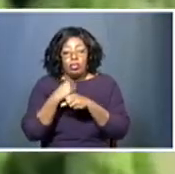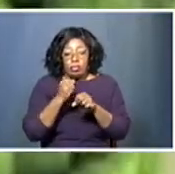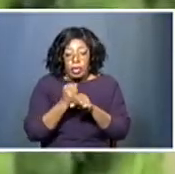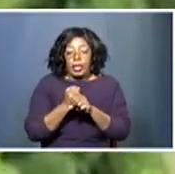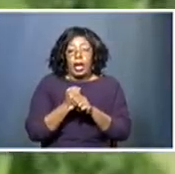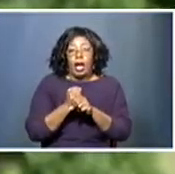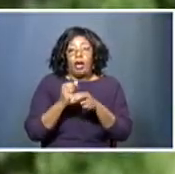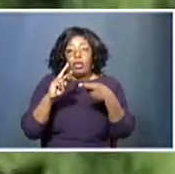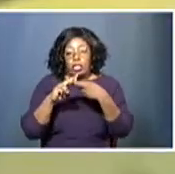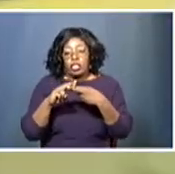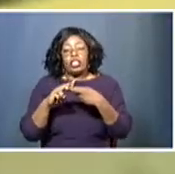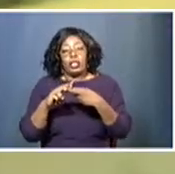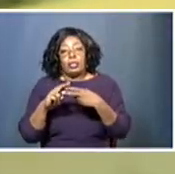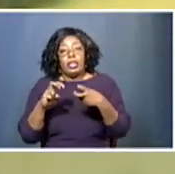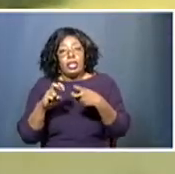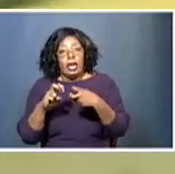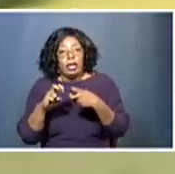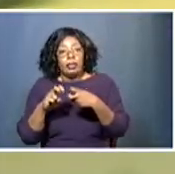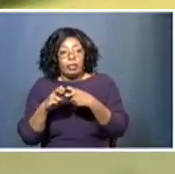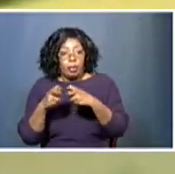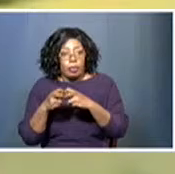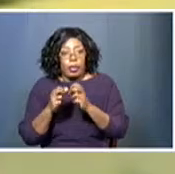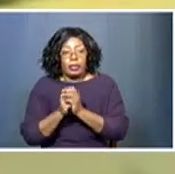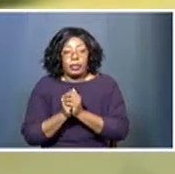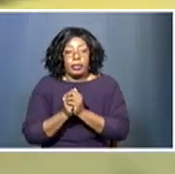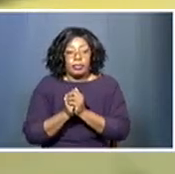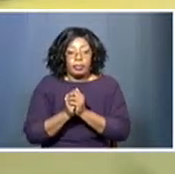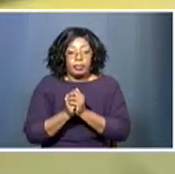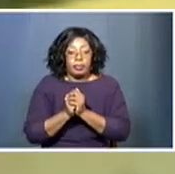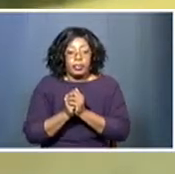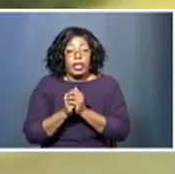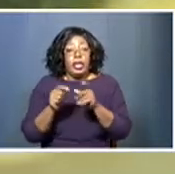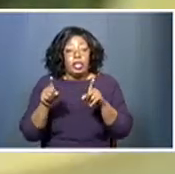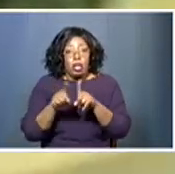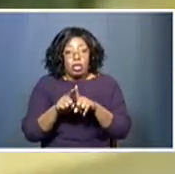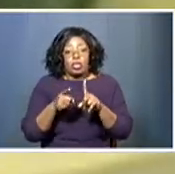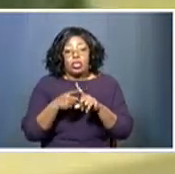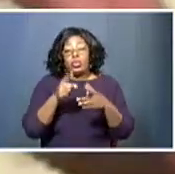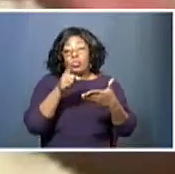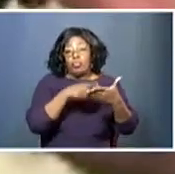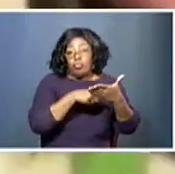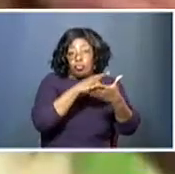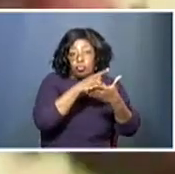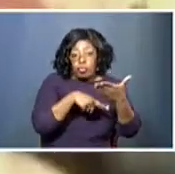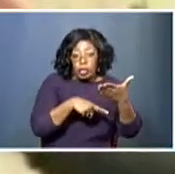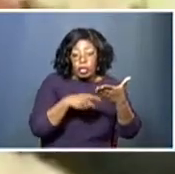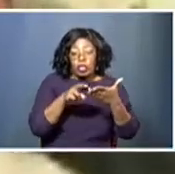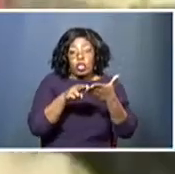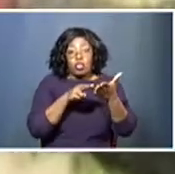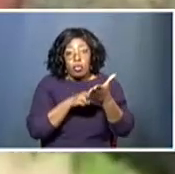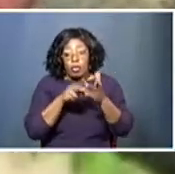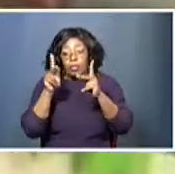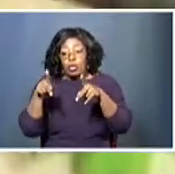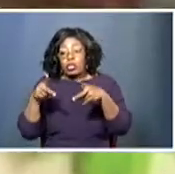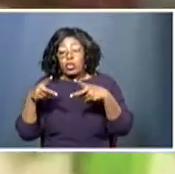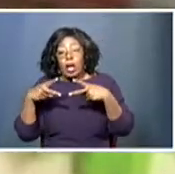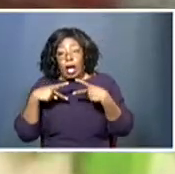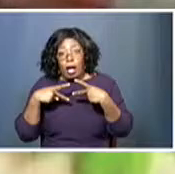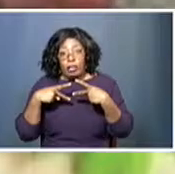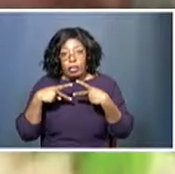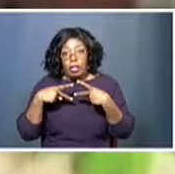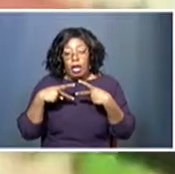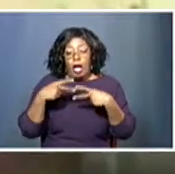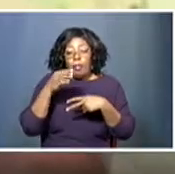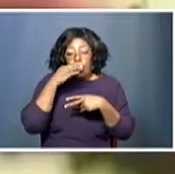countries. Making marijuana legal has already meant expunging the records of those convicted of possession, but new legislation will delve